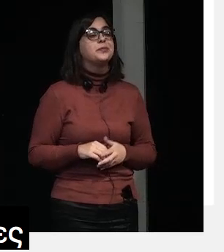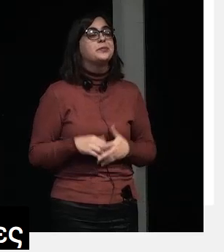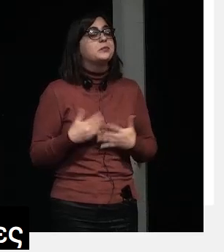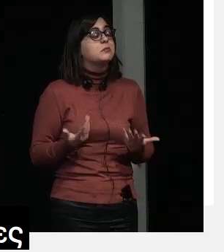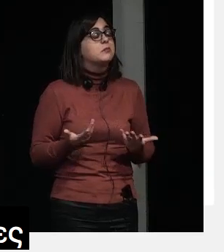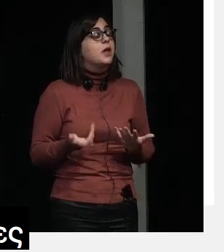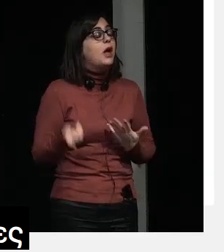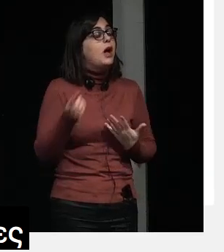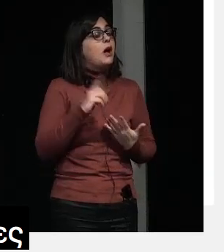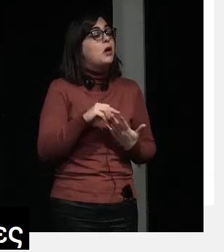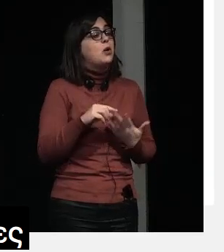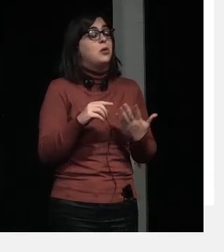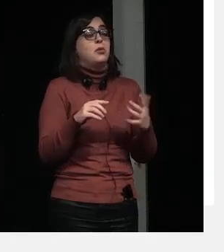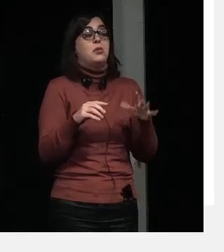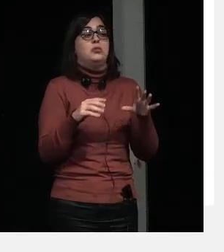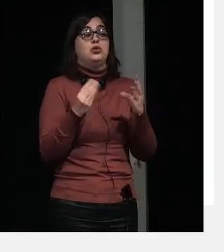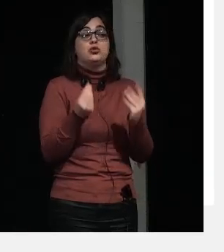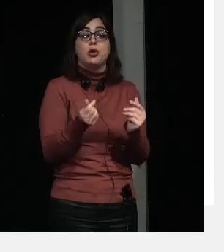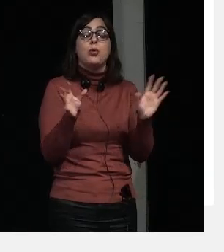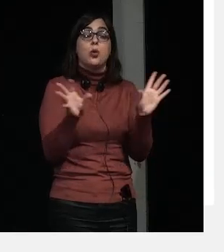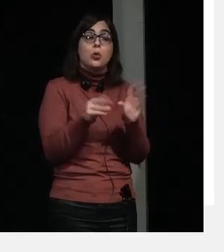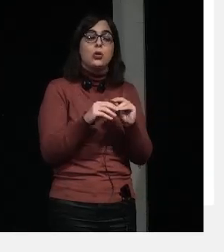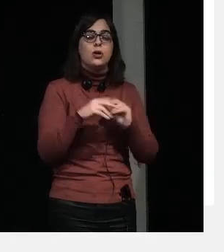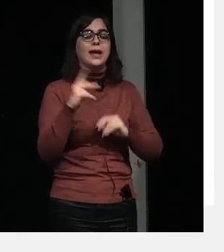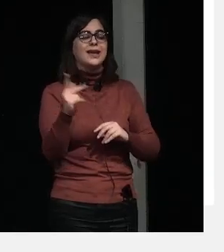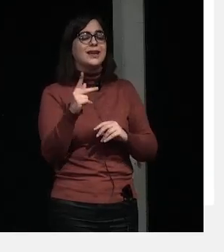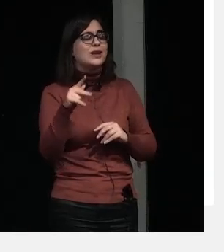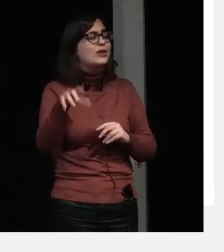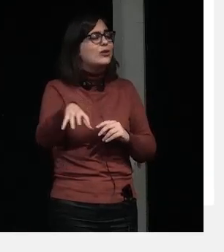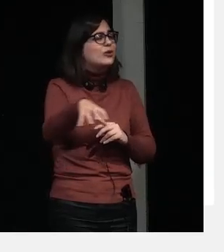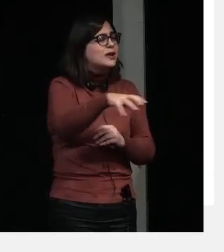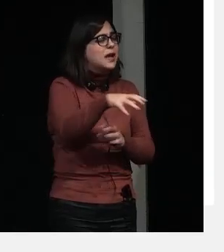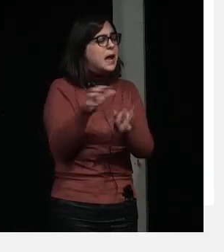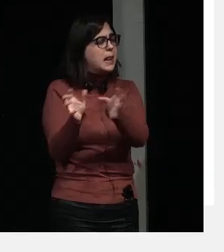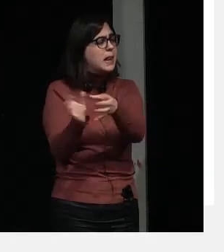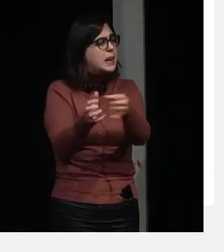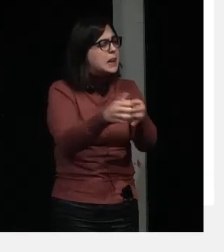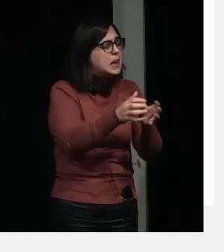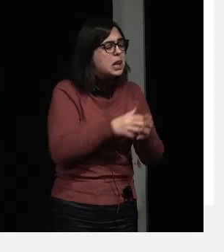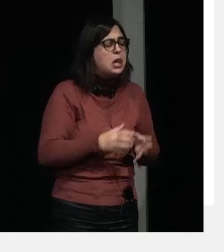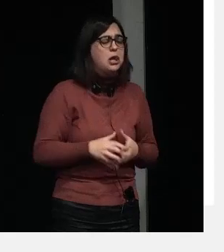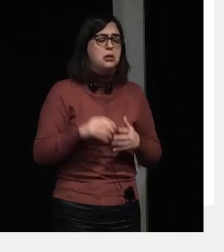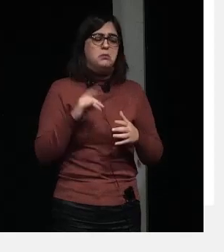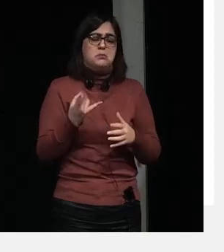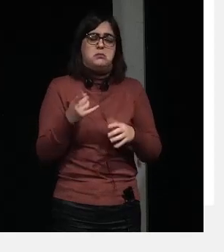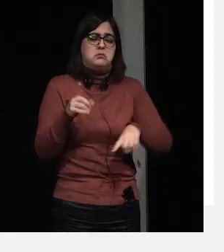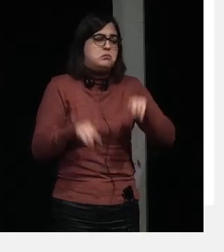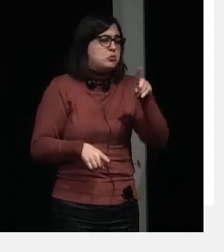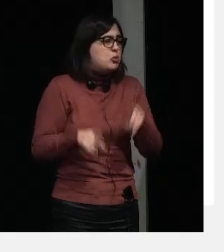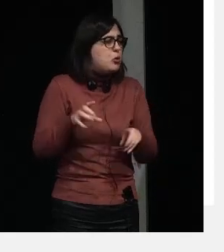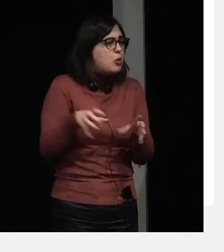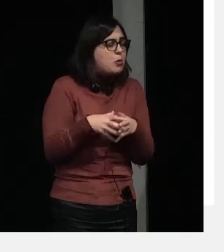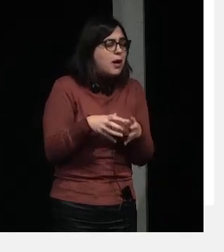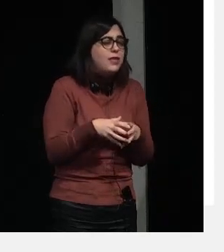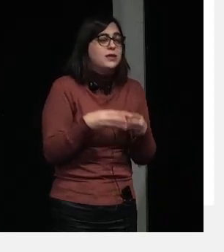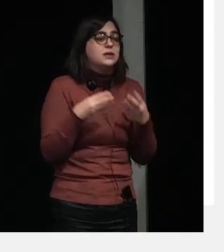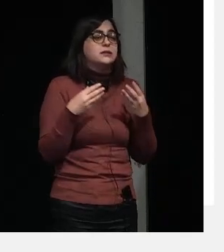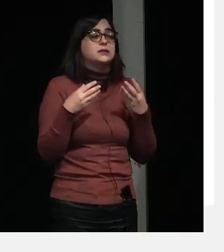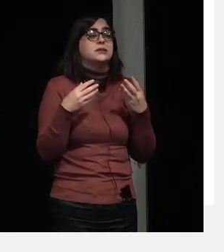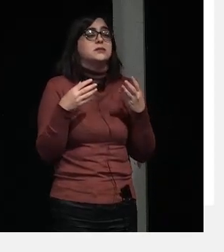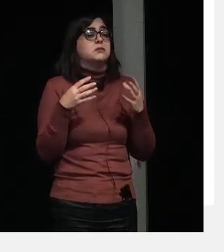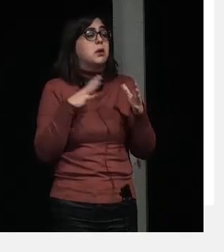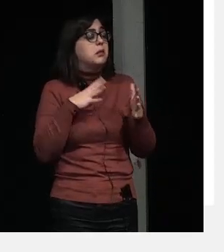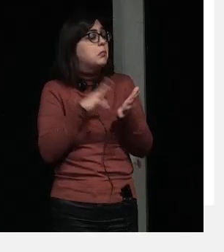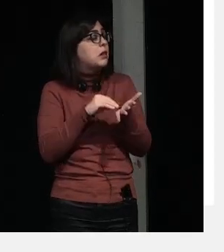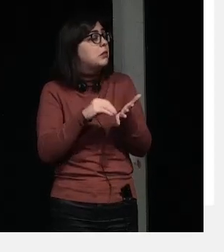collaborate more with local communities or with different groups? Let's say